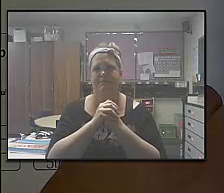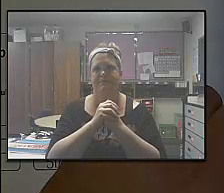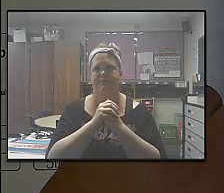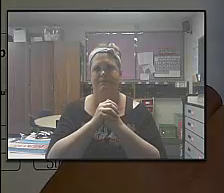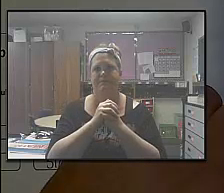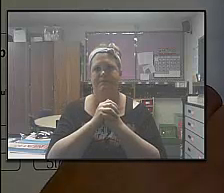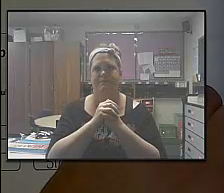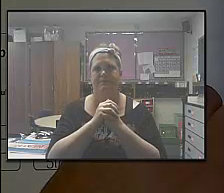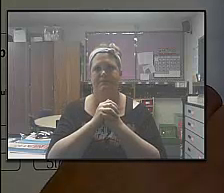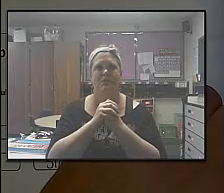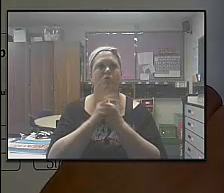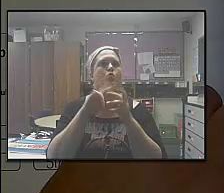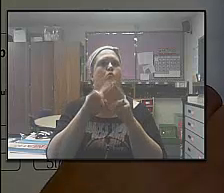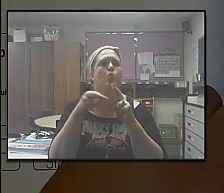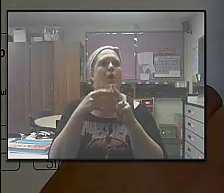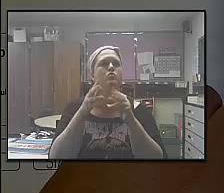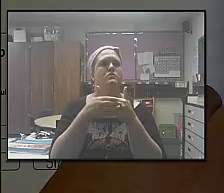position.